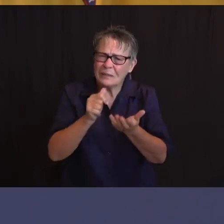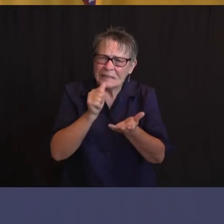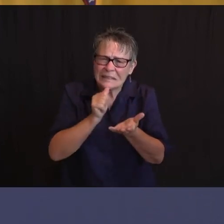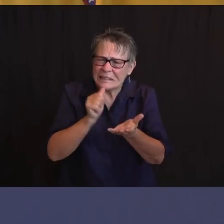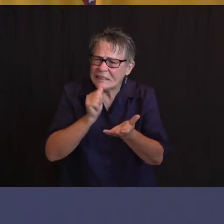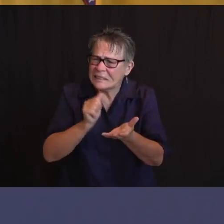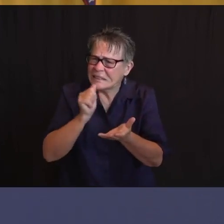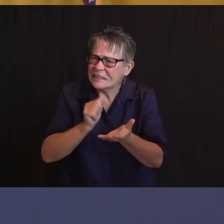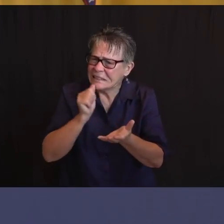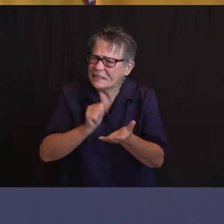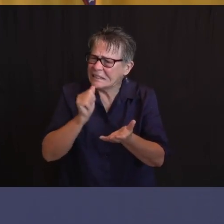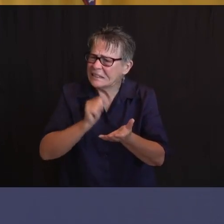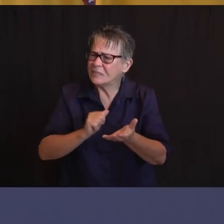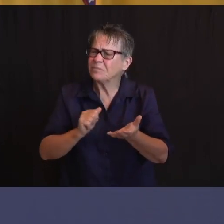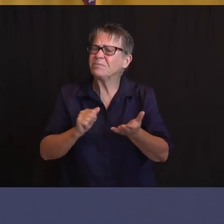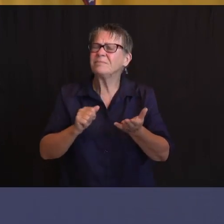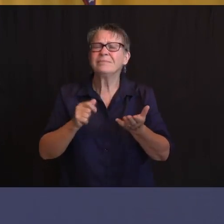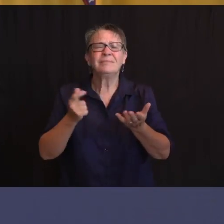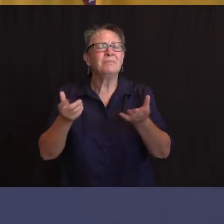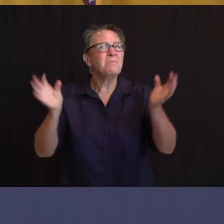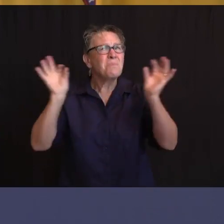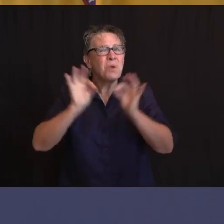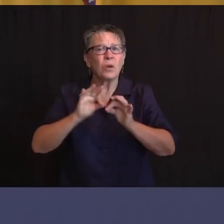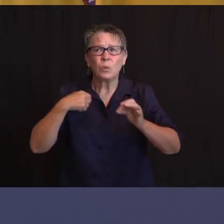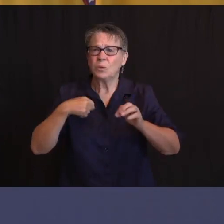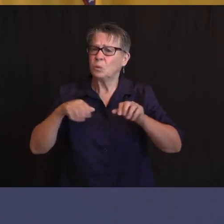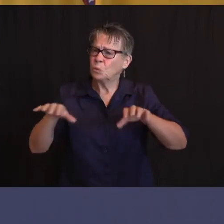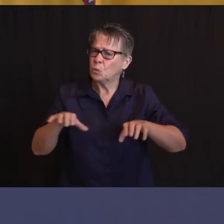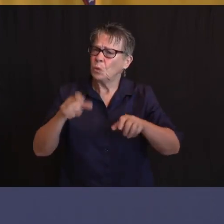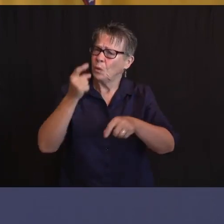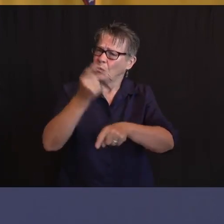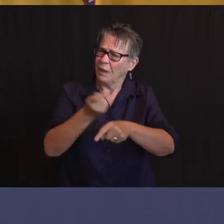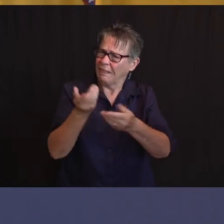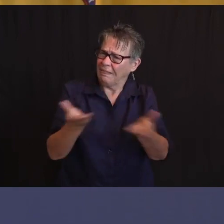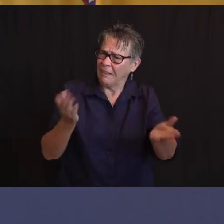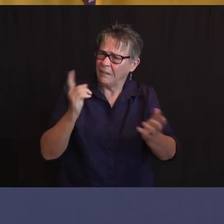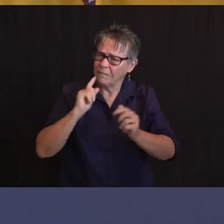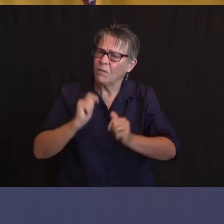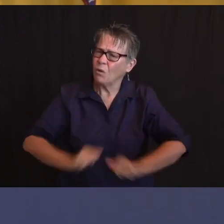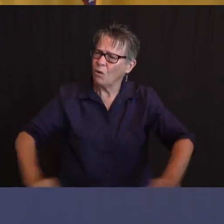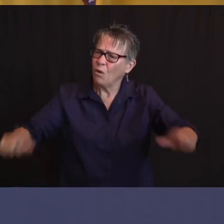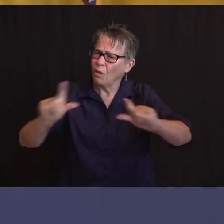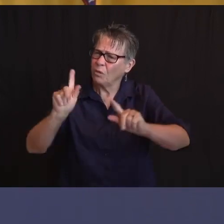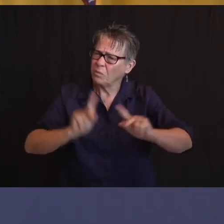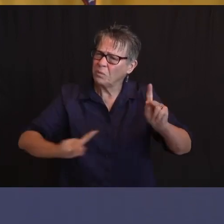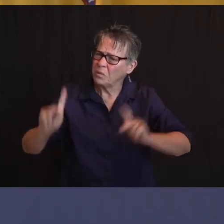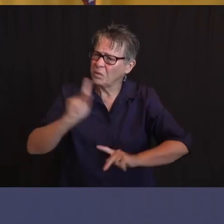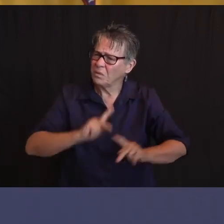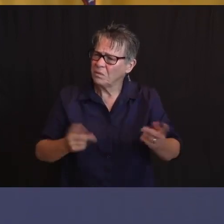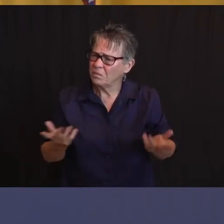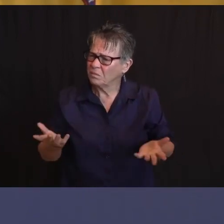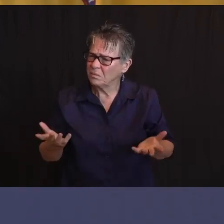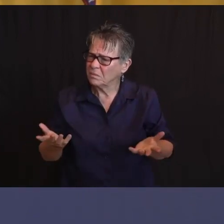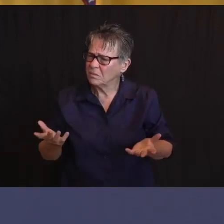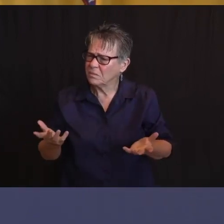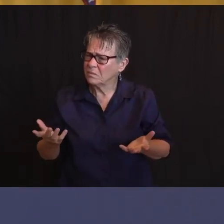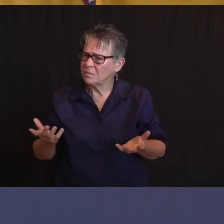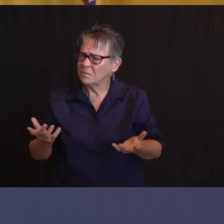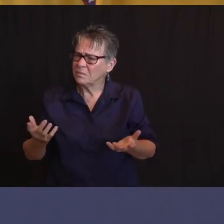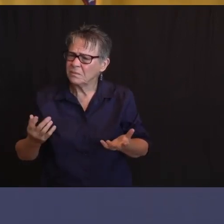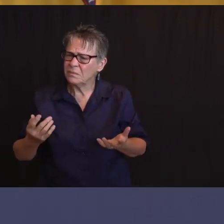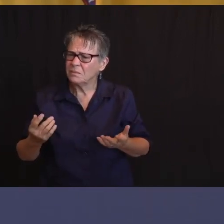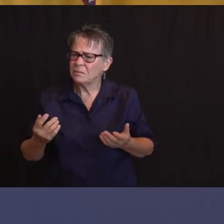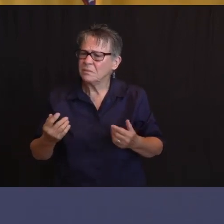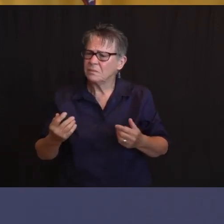to ask me. But we've had good interactions of late with the gyms. And I hope we get there sooner than later, both with individual operators as